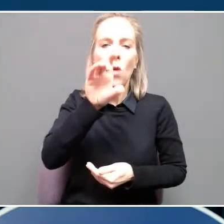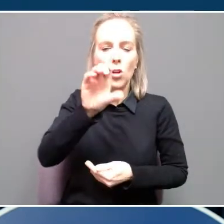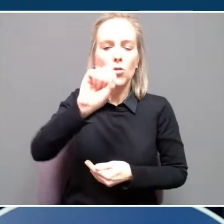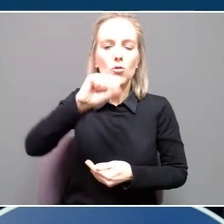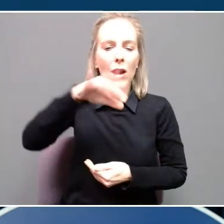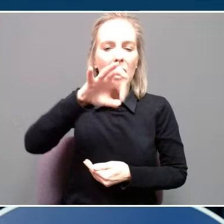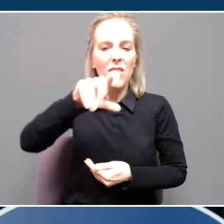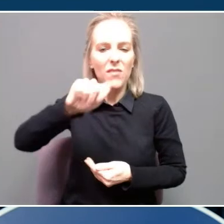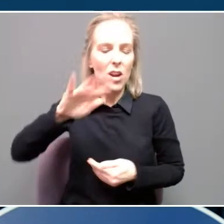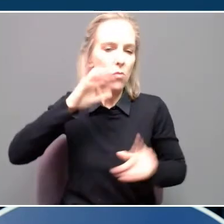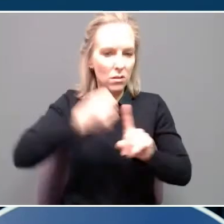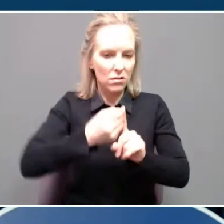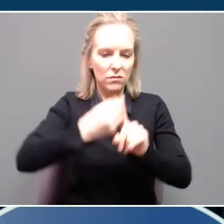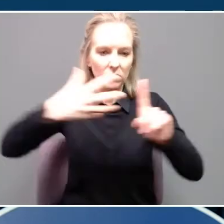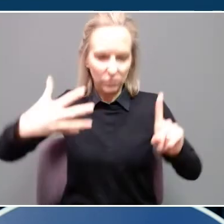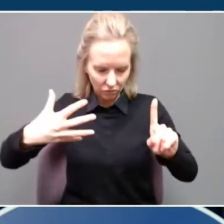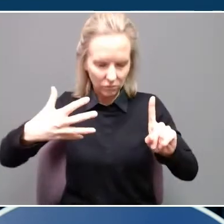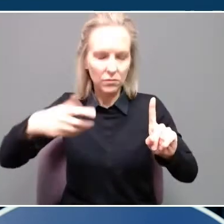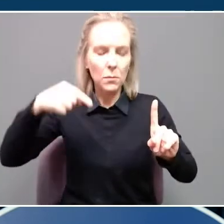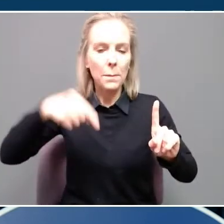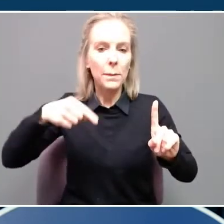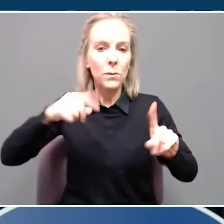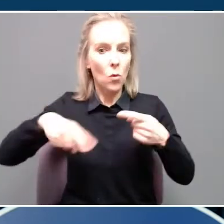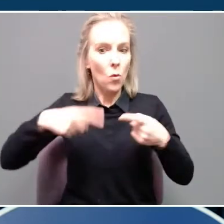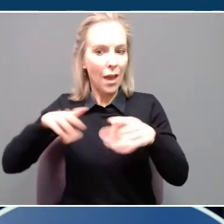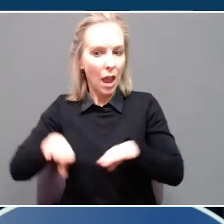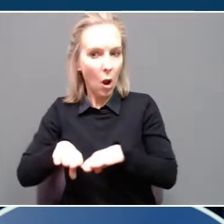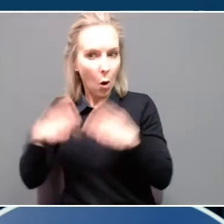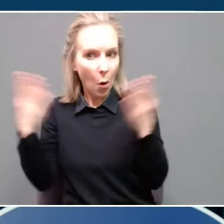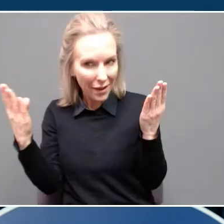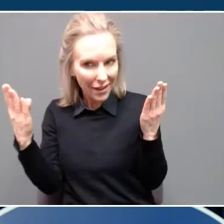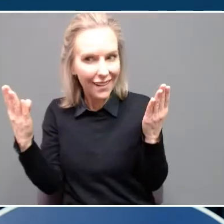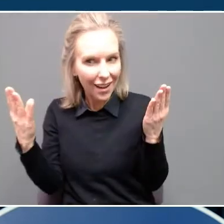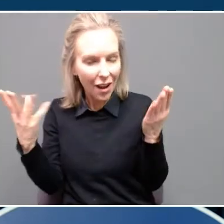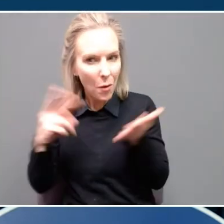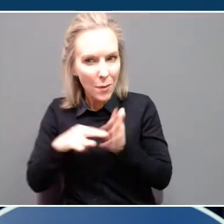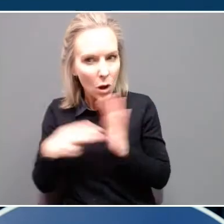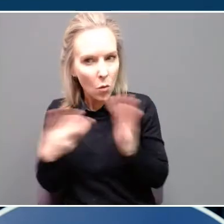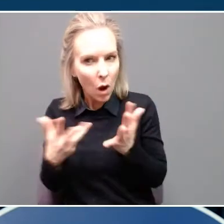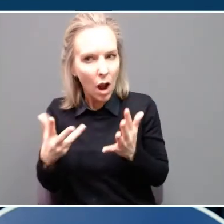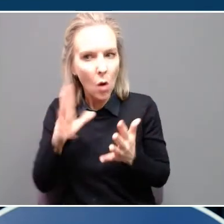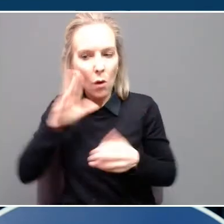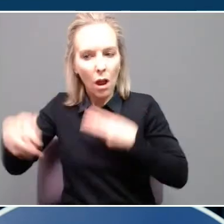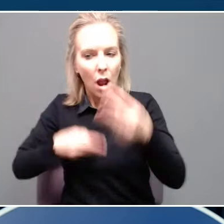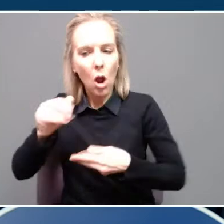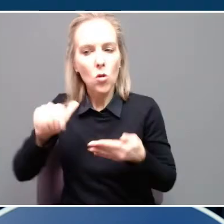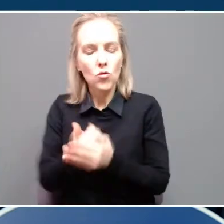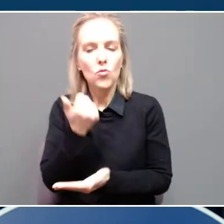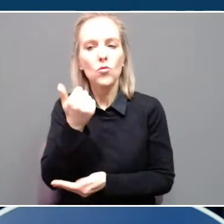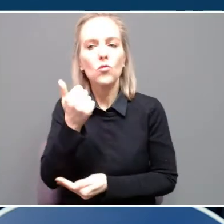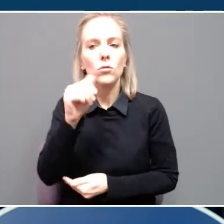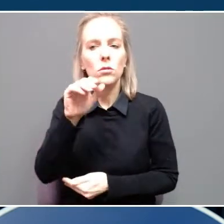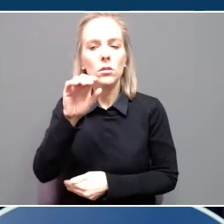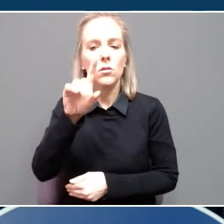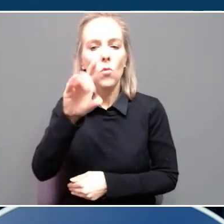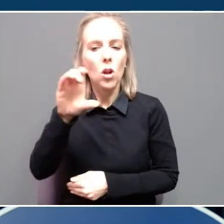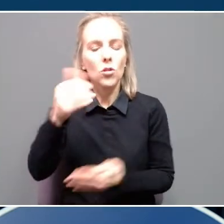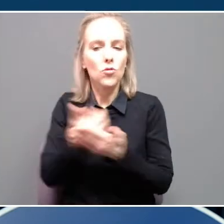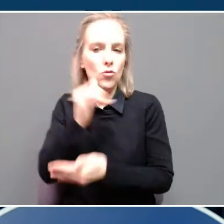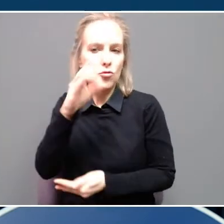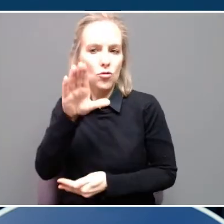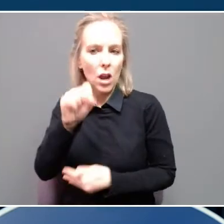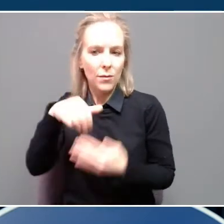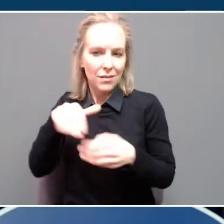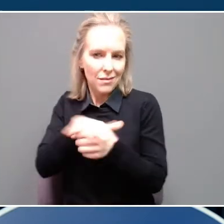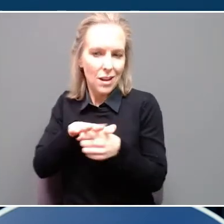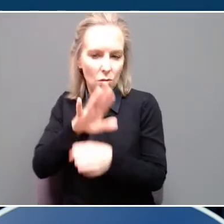Health facility there when it opens. It's going to bring 100 new jobs into Bullitt County. The healthcare industry is